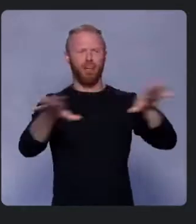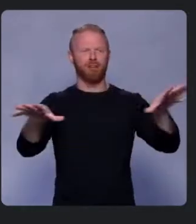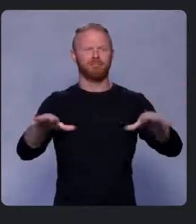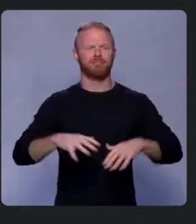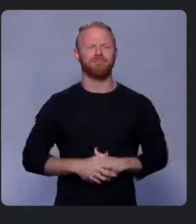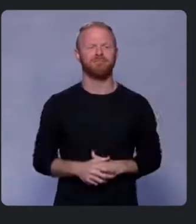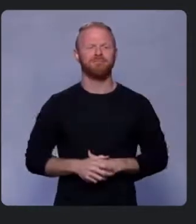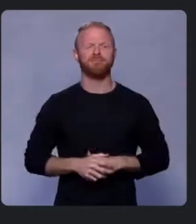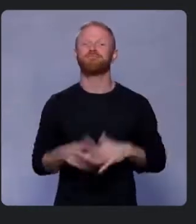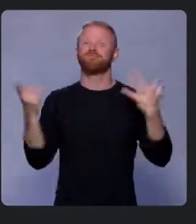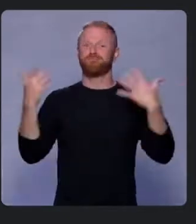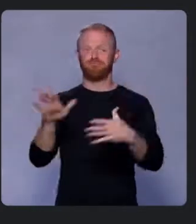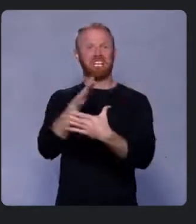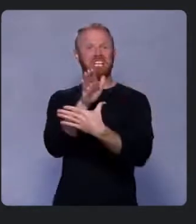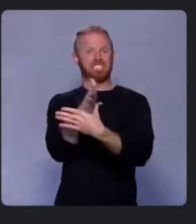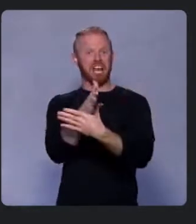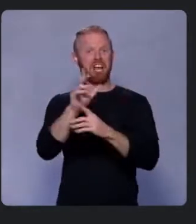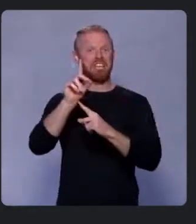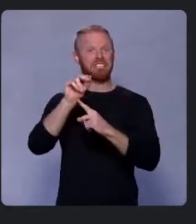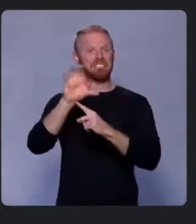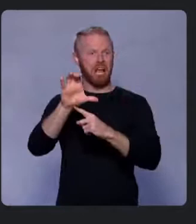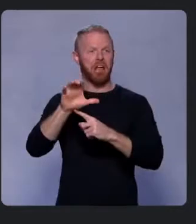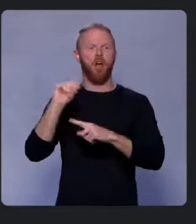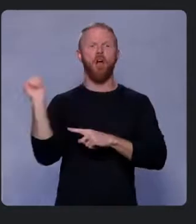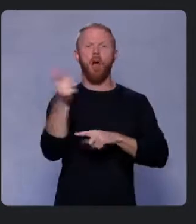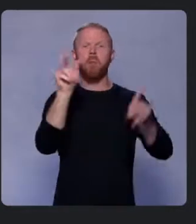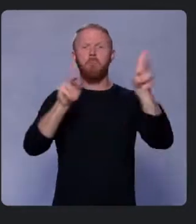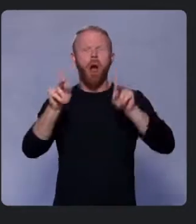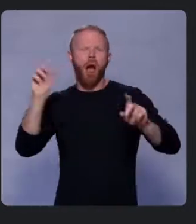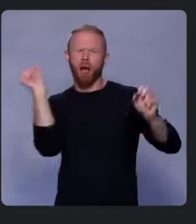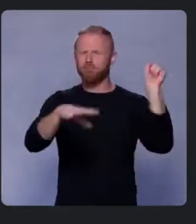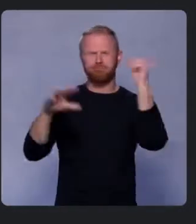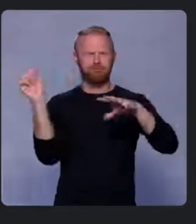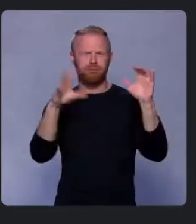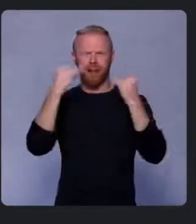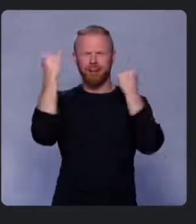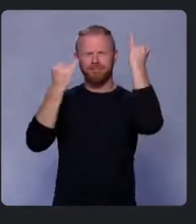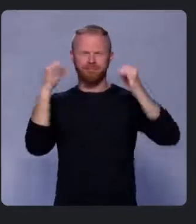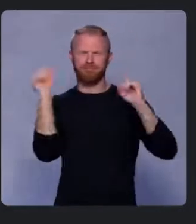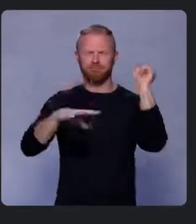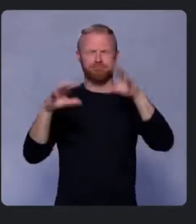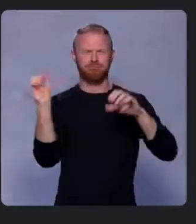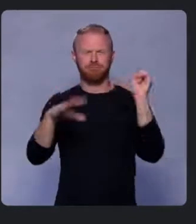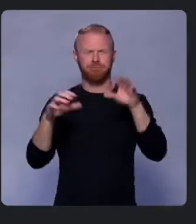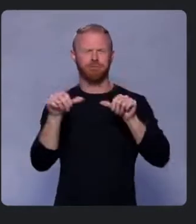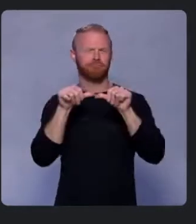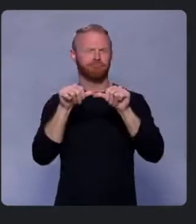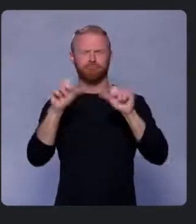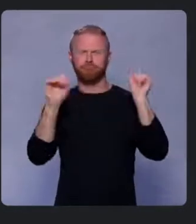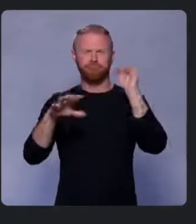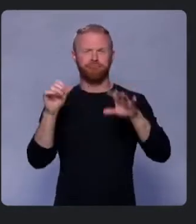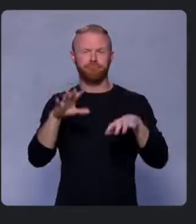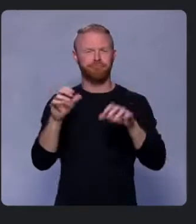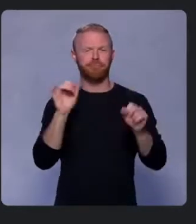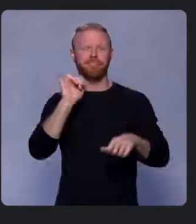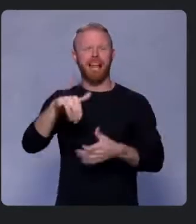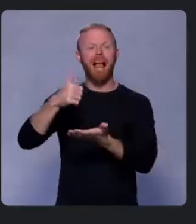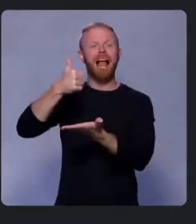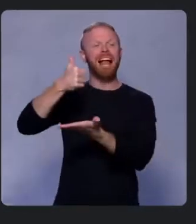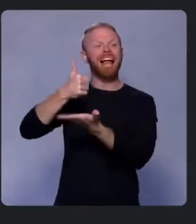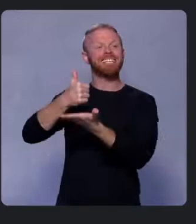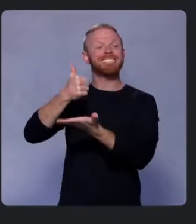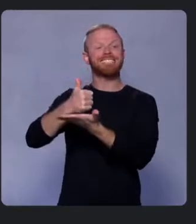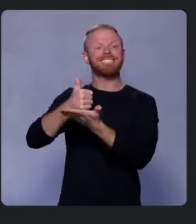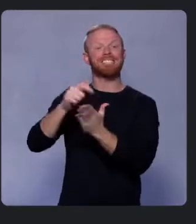Now that he's shared the document, everyone starts dropping in their ideas. As they continue to brainstorm, the